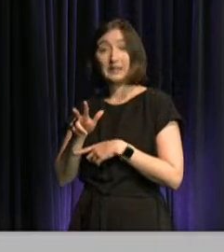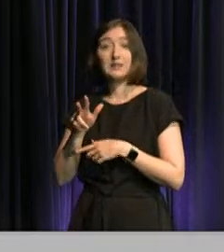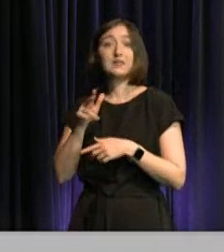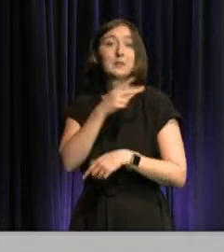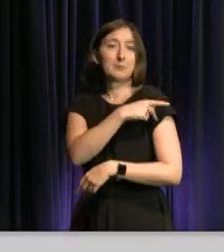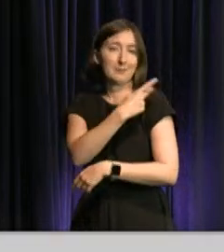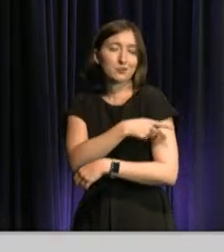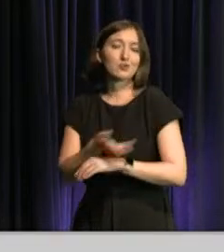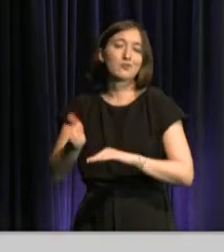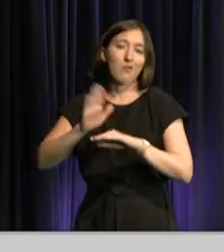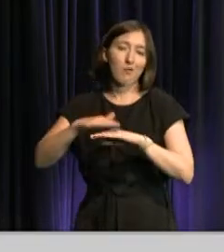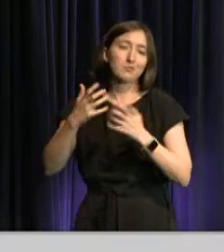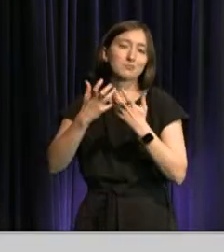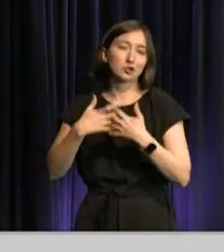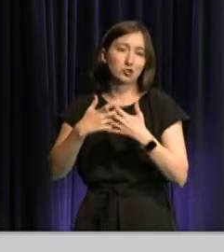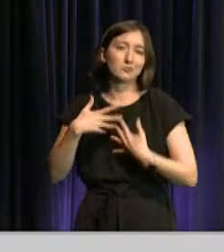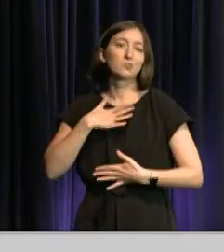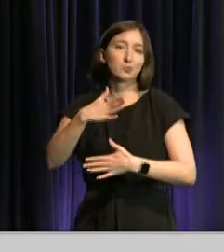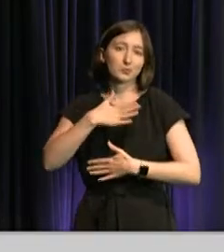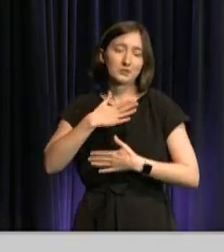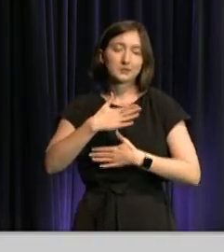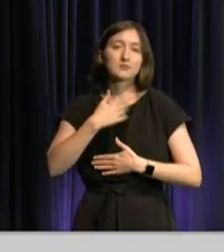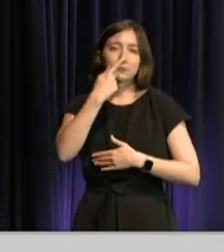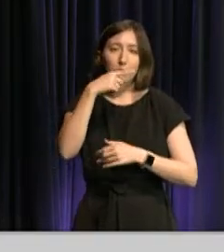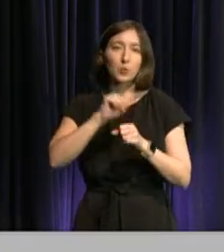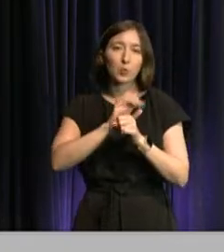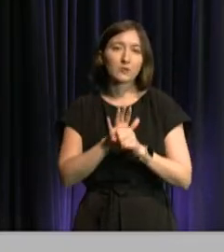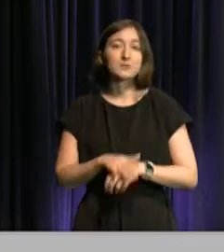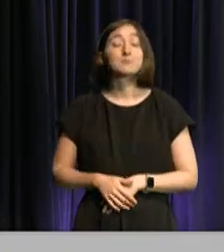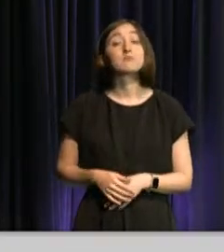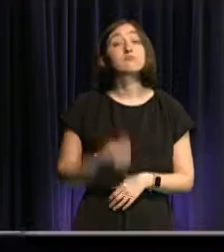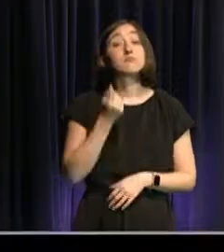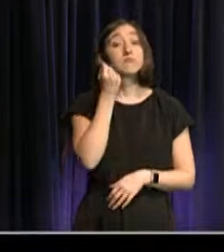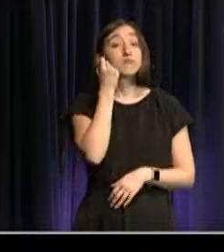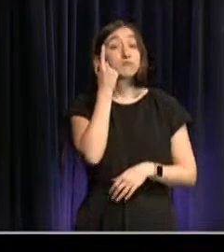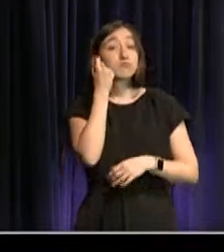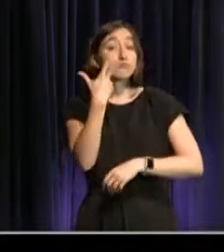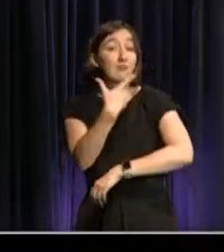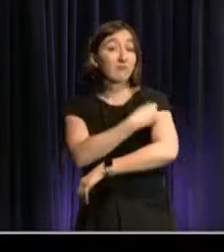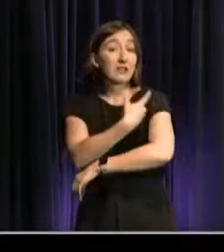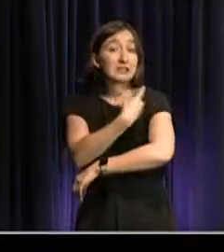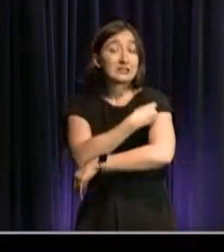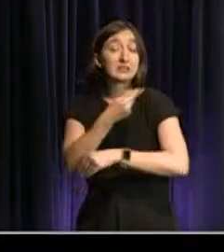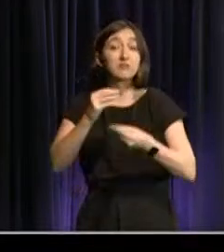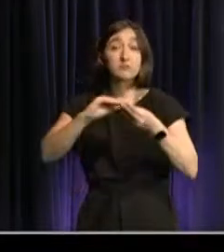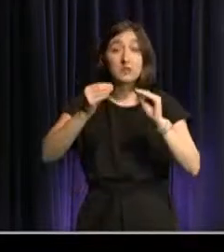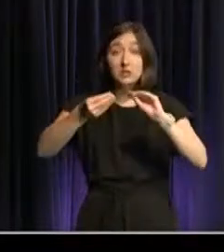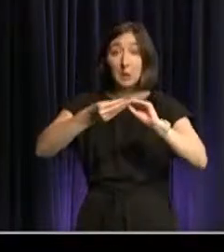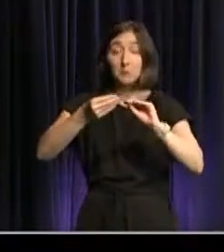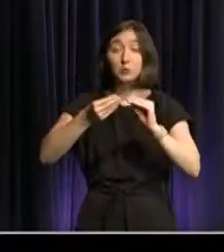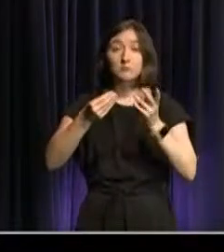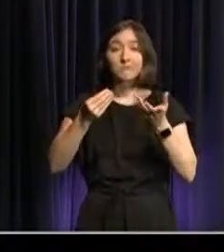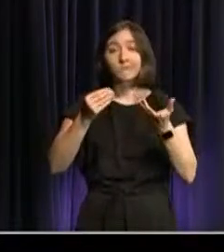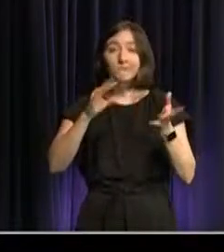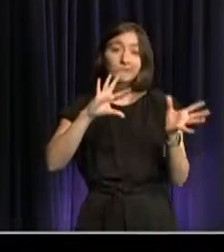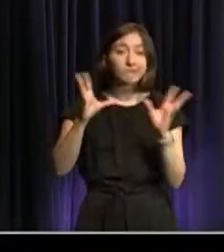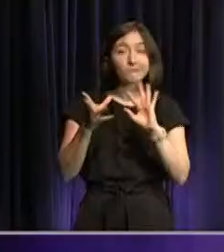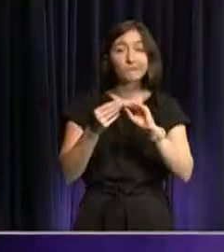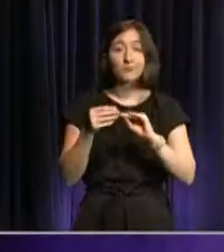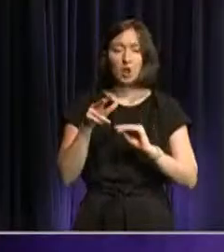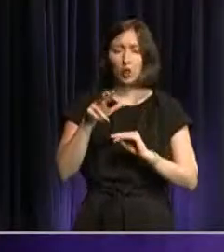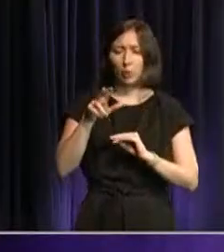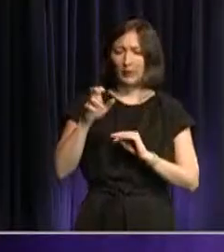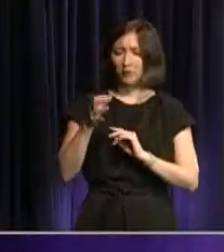with COVID-19. Let me give you an update on the vaccine numbers overall. We mentioned yesterday that